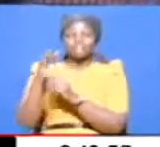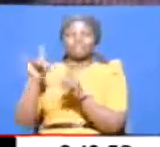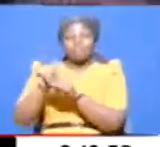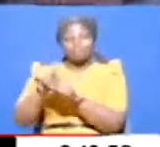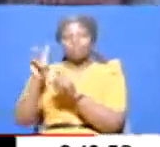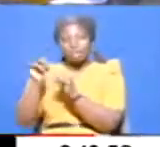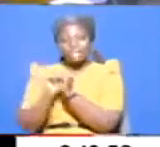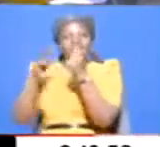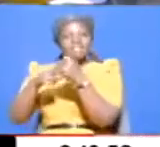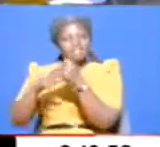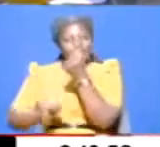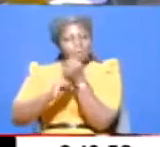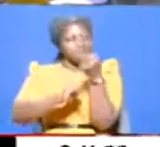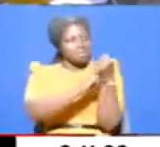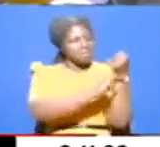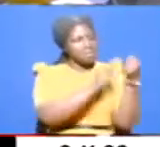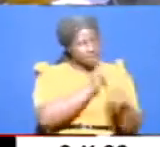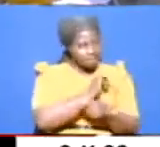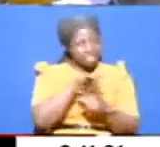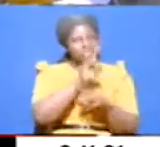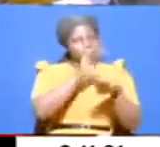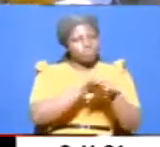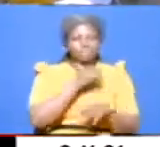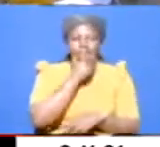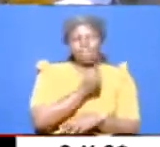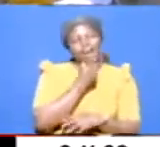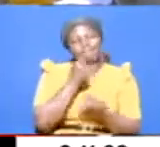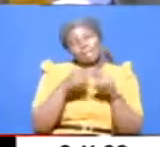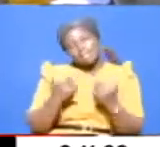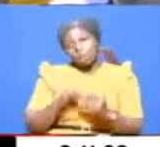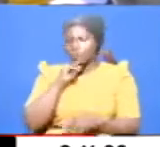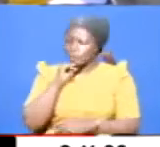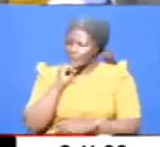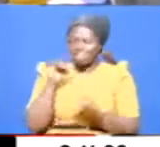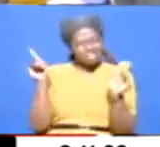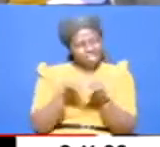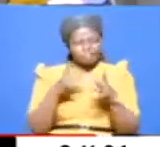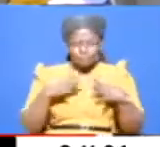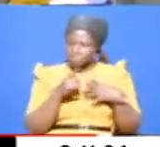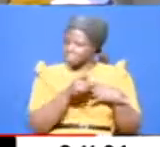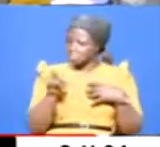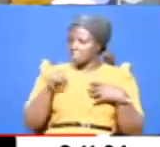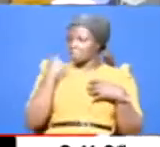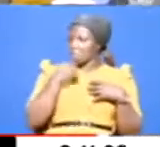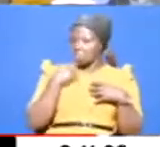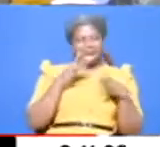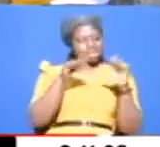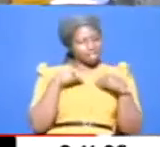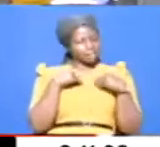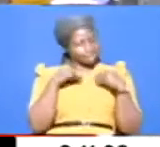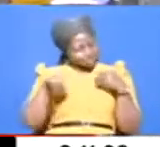2002 and 2013 and 2017, he was a good man, wondering why those same people who embraced him when he supported them